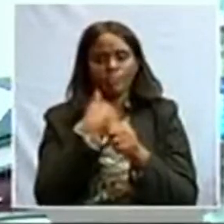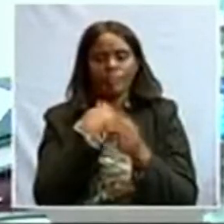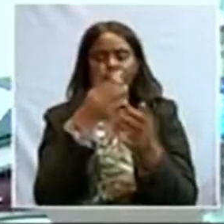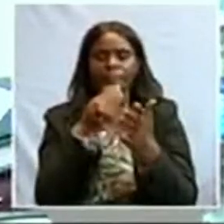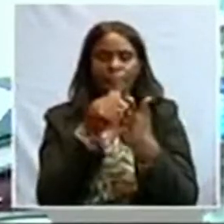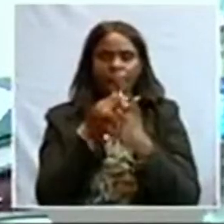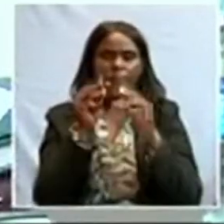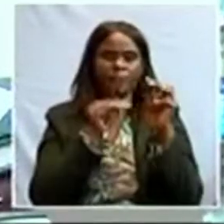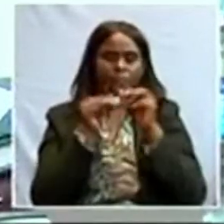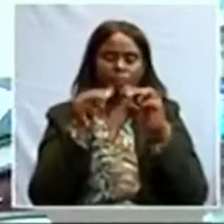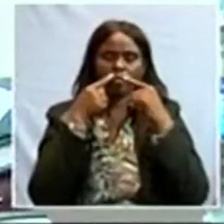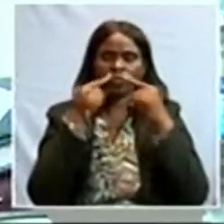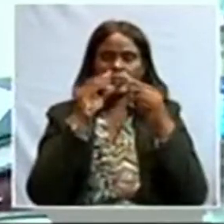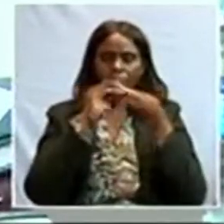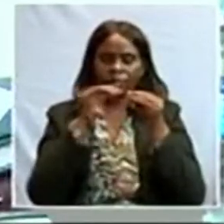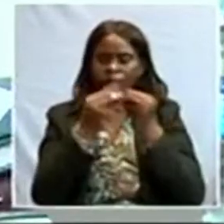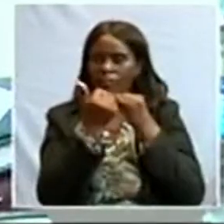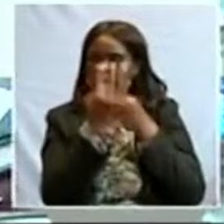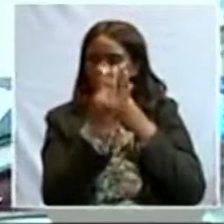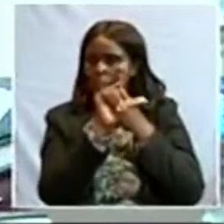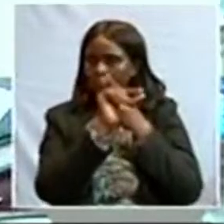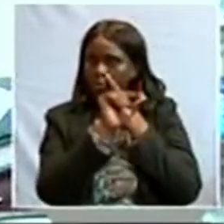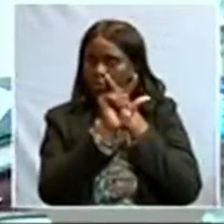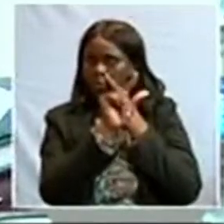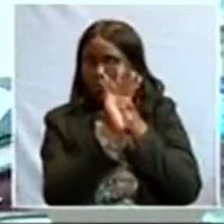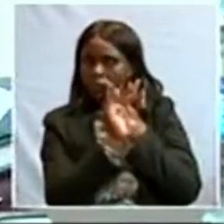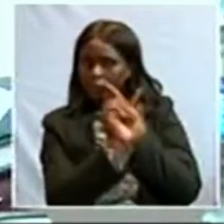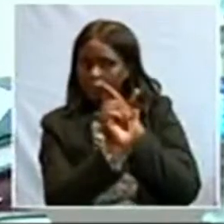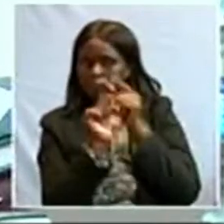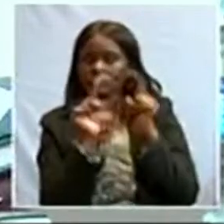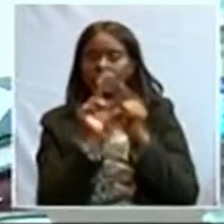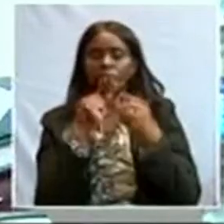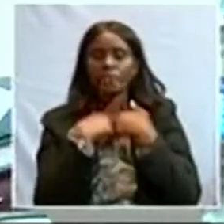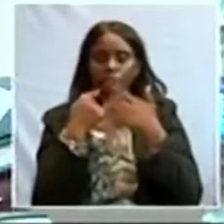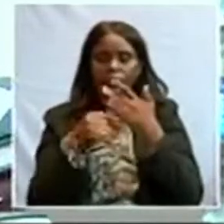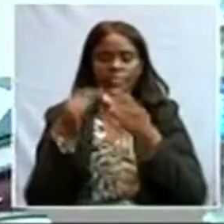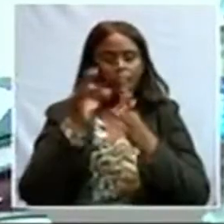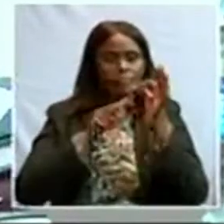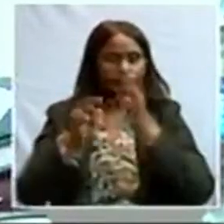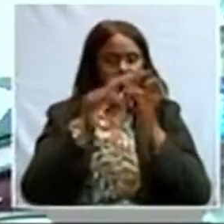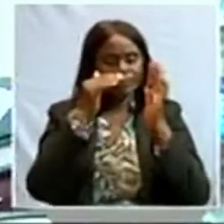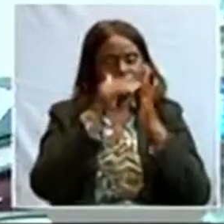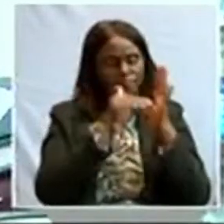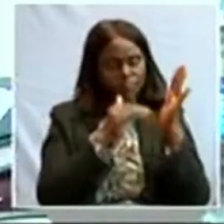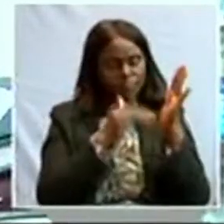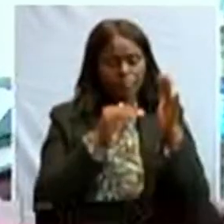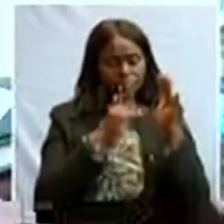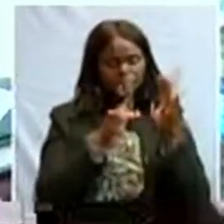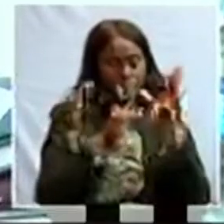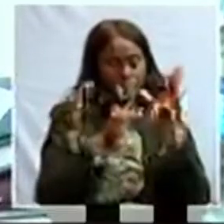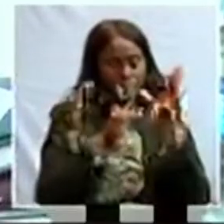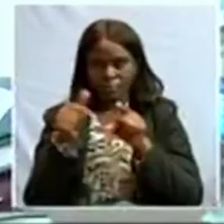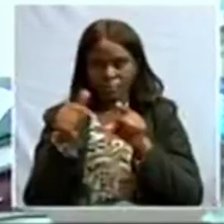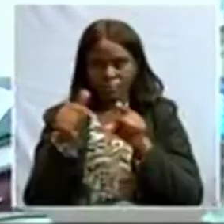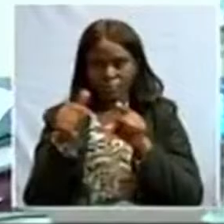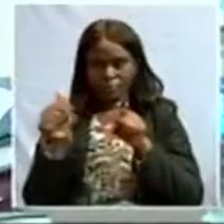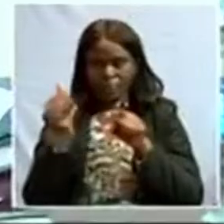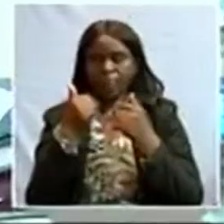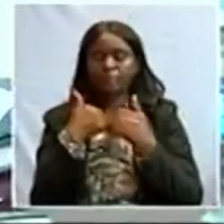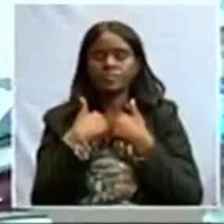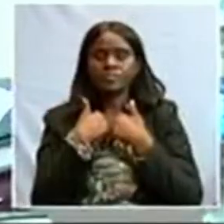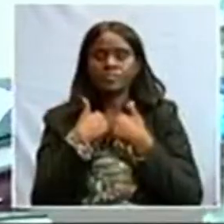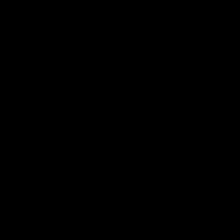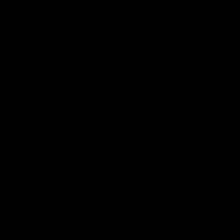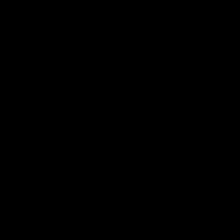financial management circular number 14 of 2024. It has outlined how councils should undertake